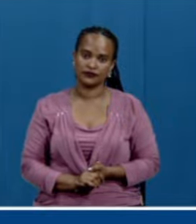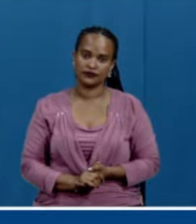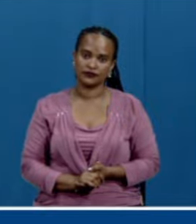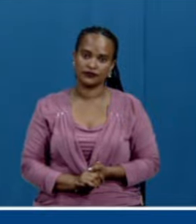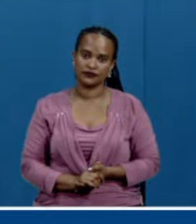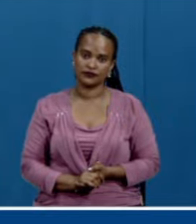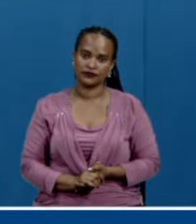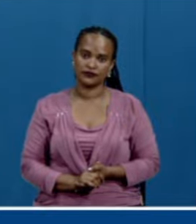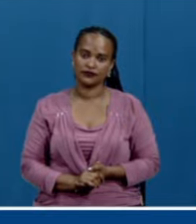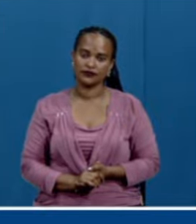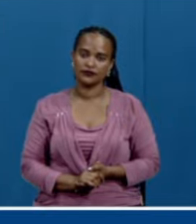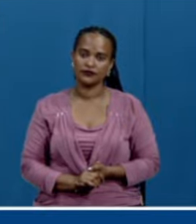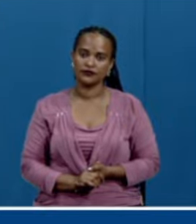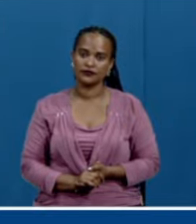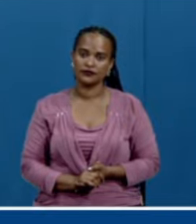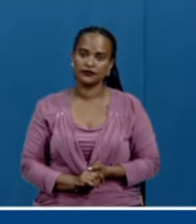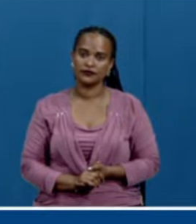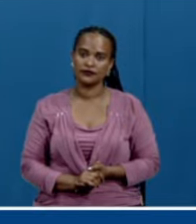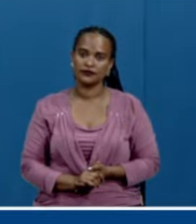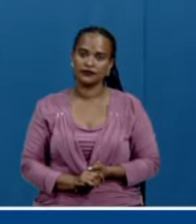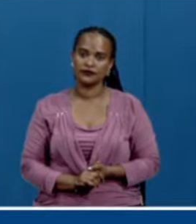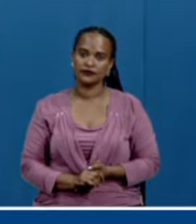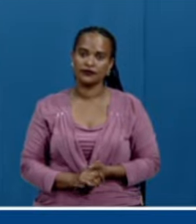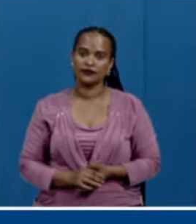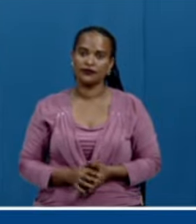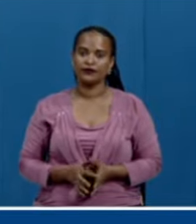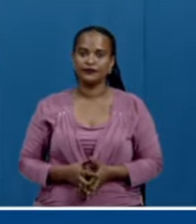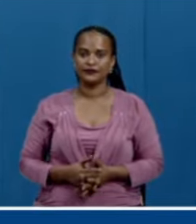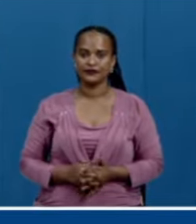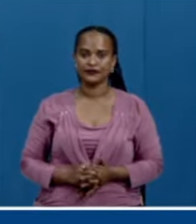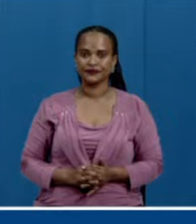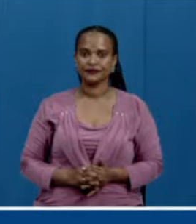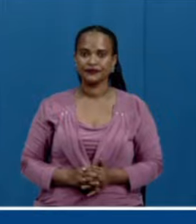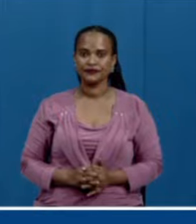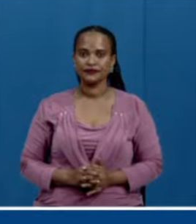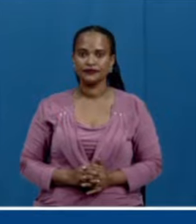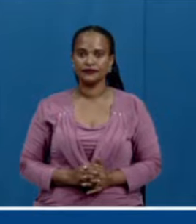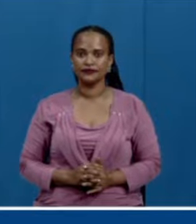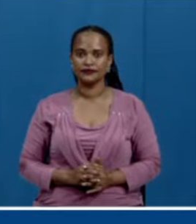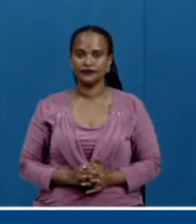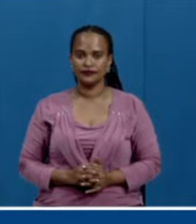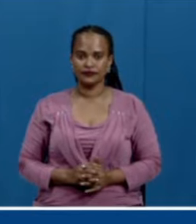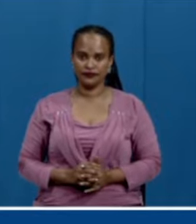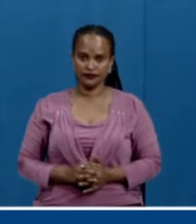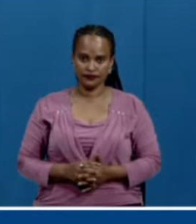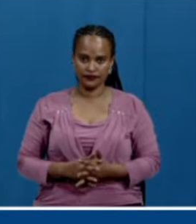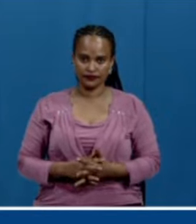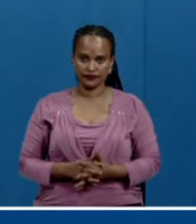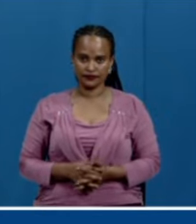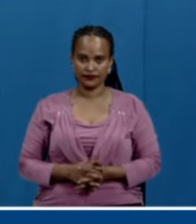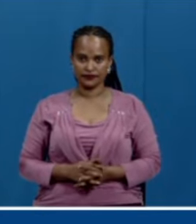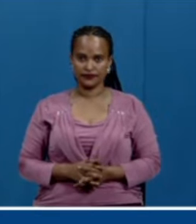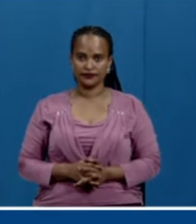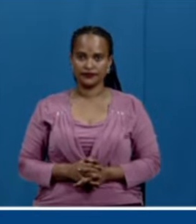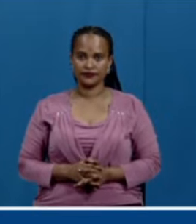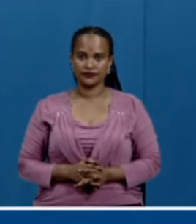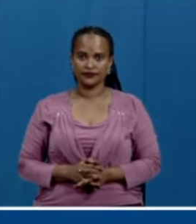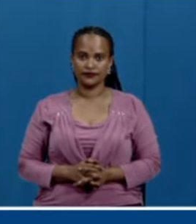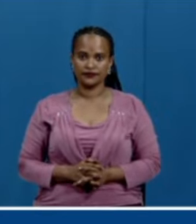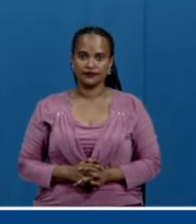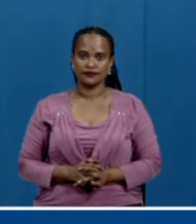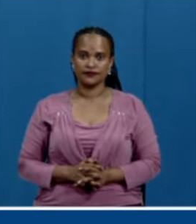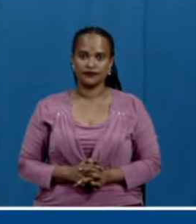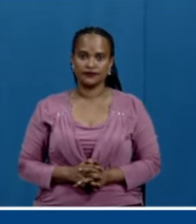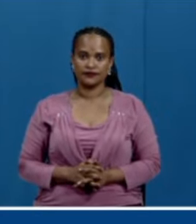Tigray that Safaricom has officially launched its mobile services in